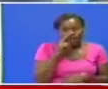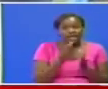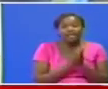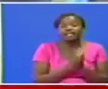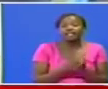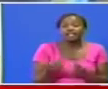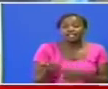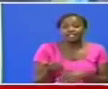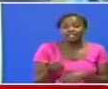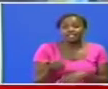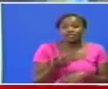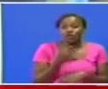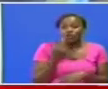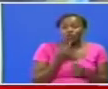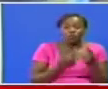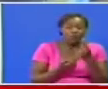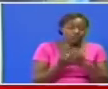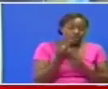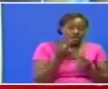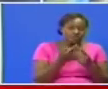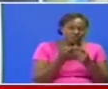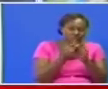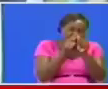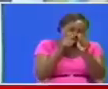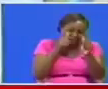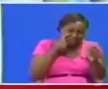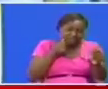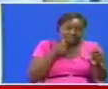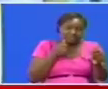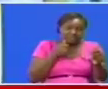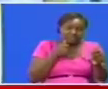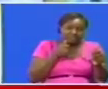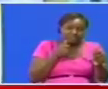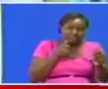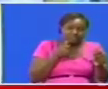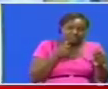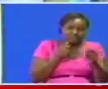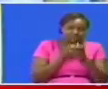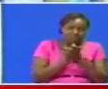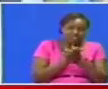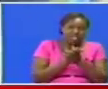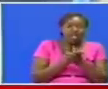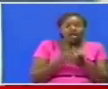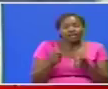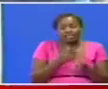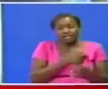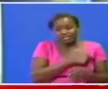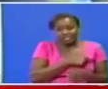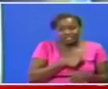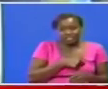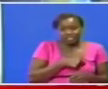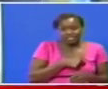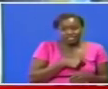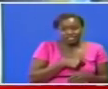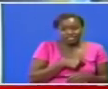have come from far and near, Fellow delegates,